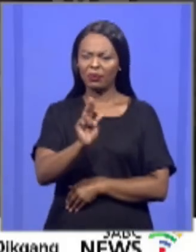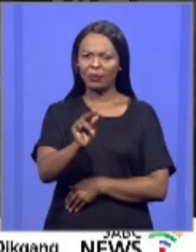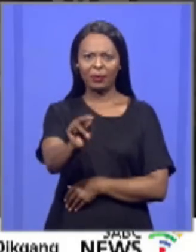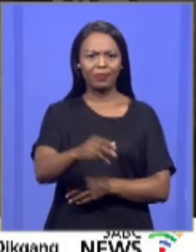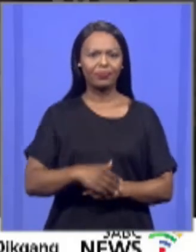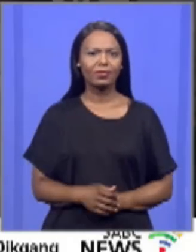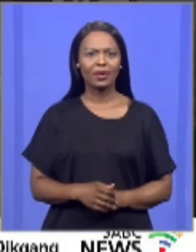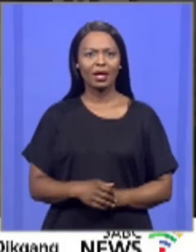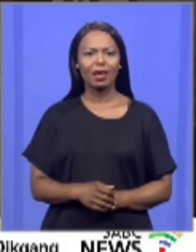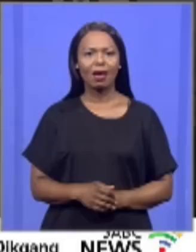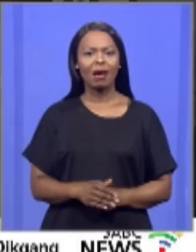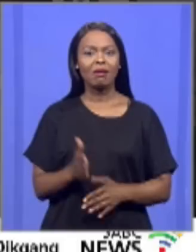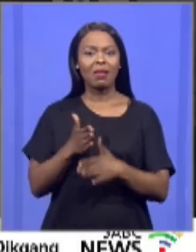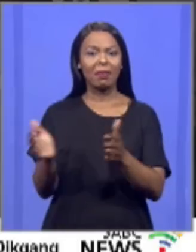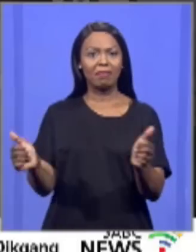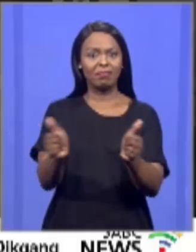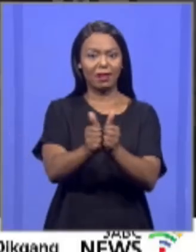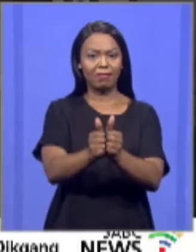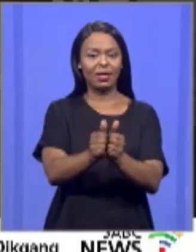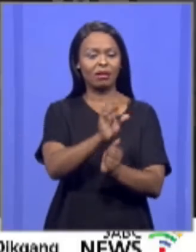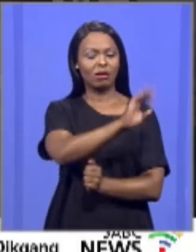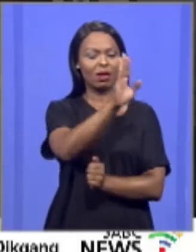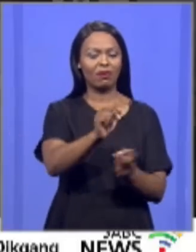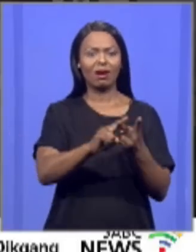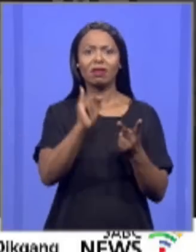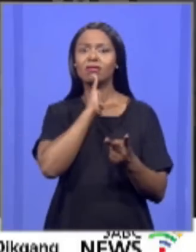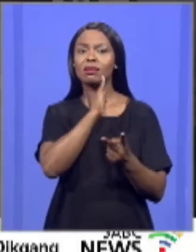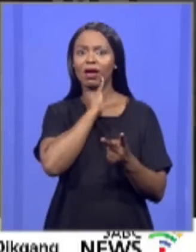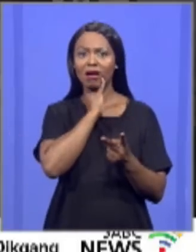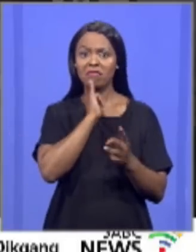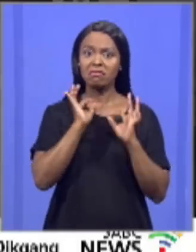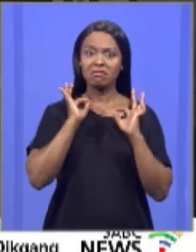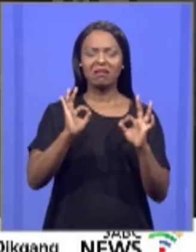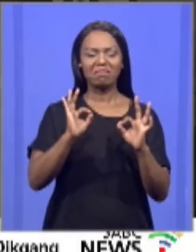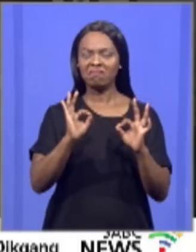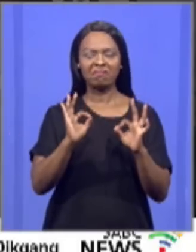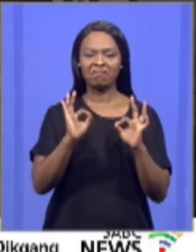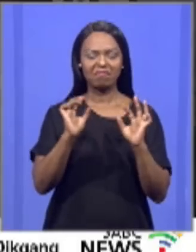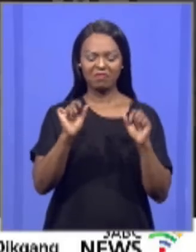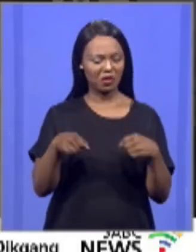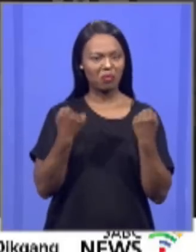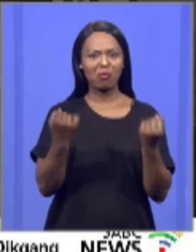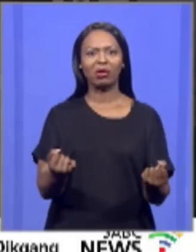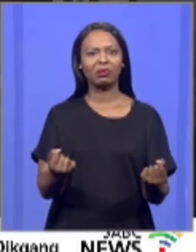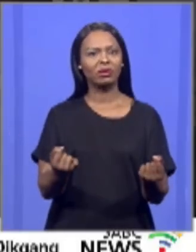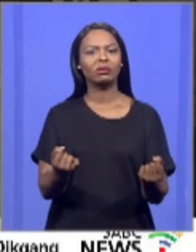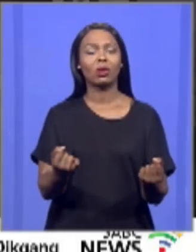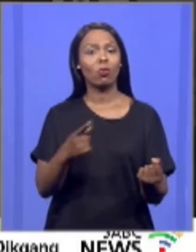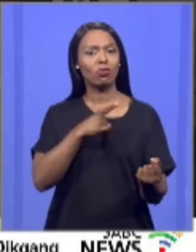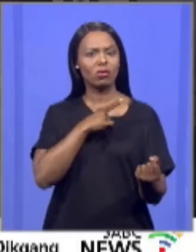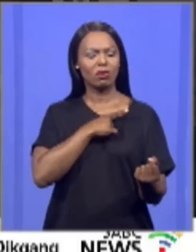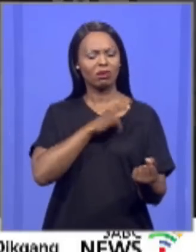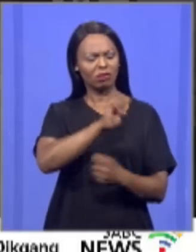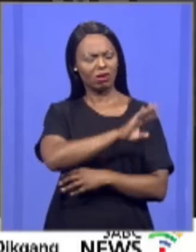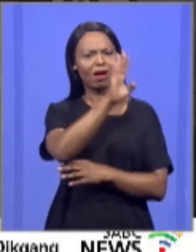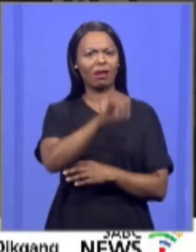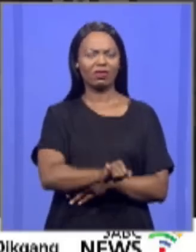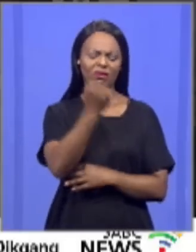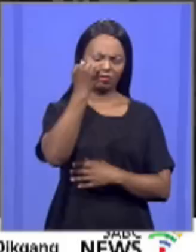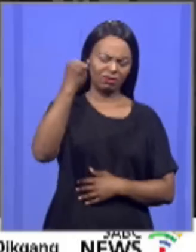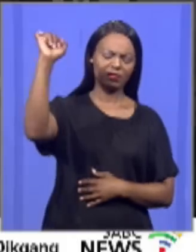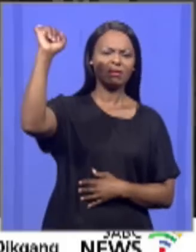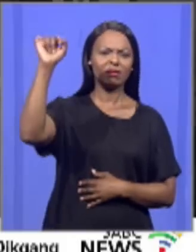sa Afrika Borwa le Israel ne ke ba setswalle se ntlafetseng ha jwale hobane re le Afrika Borwa re kgahlano